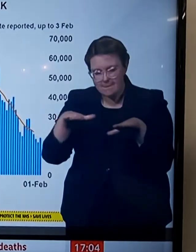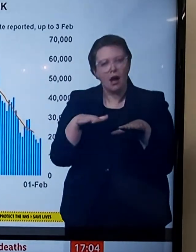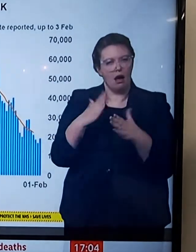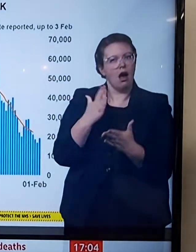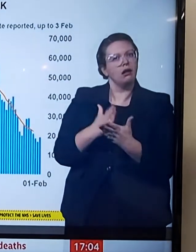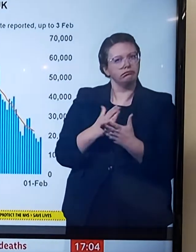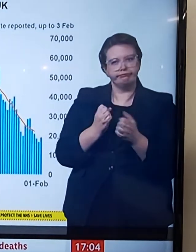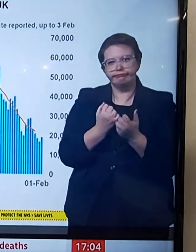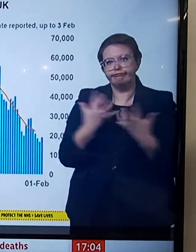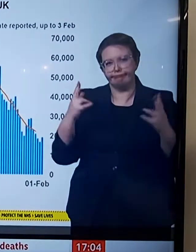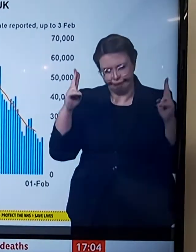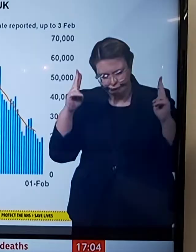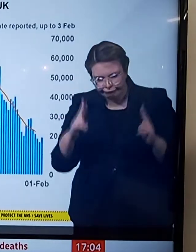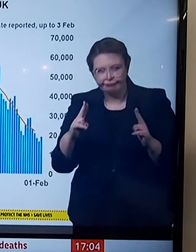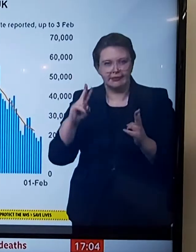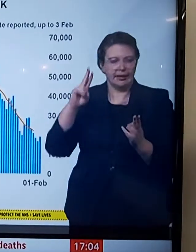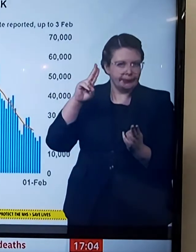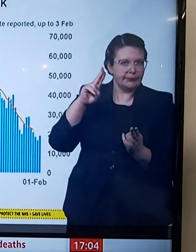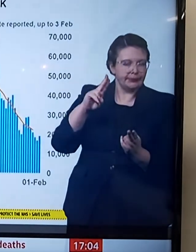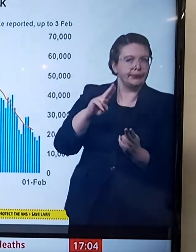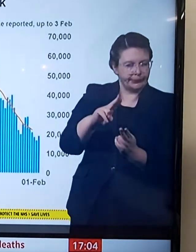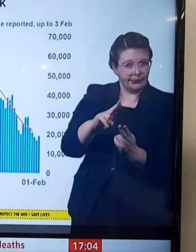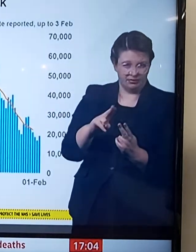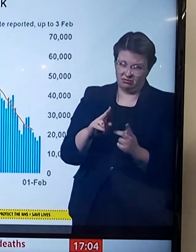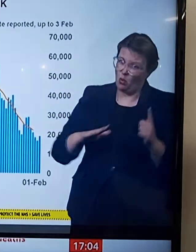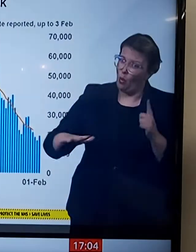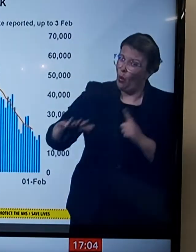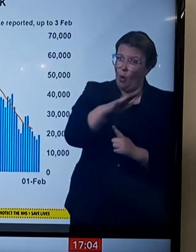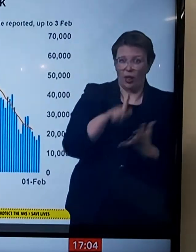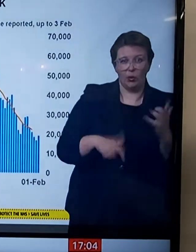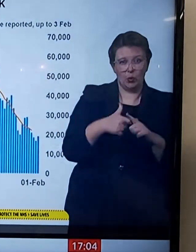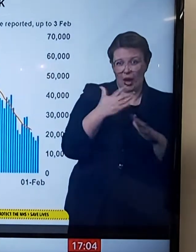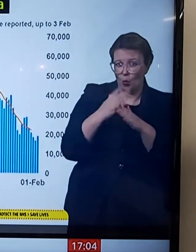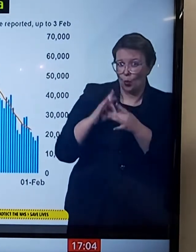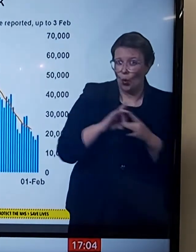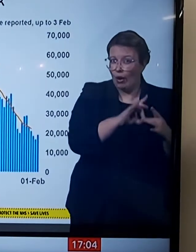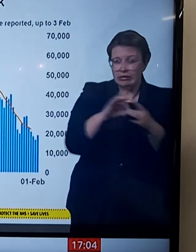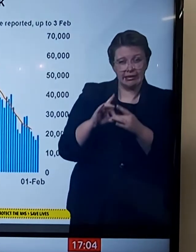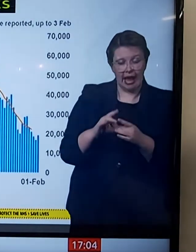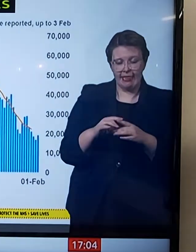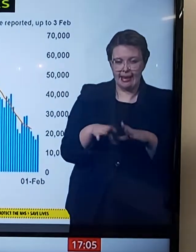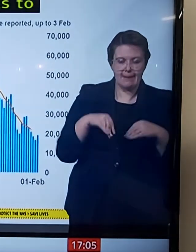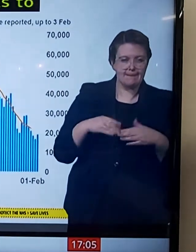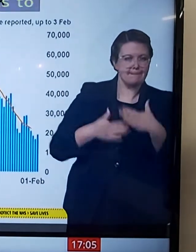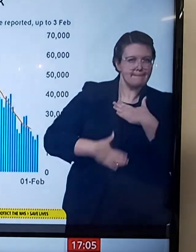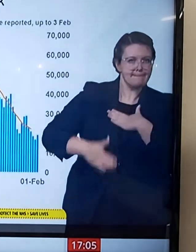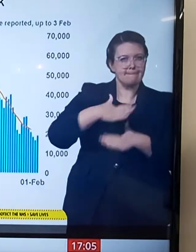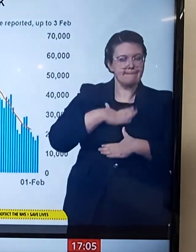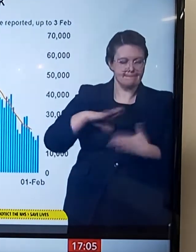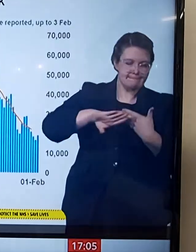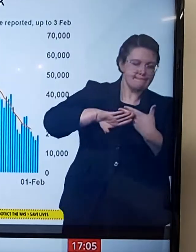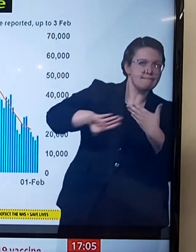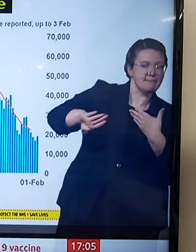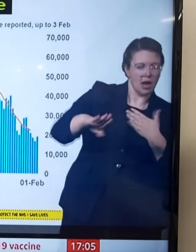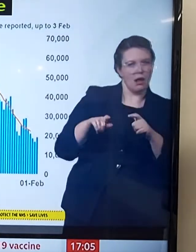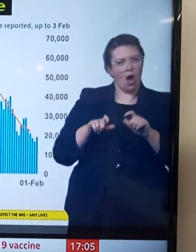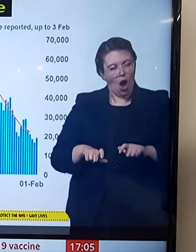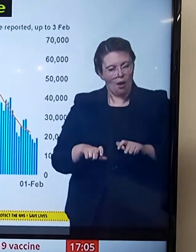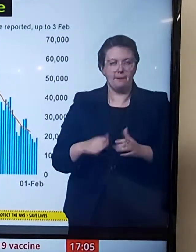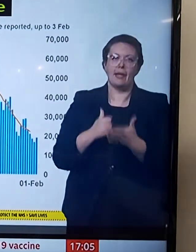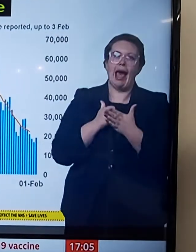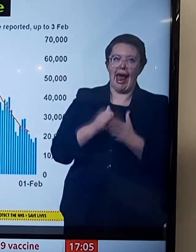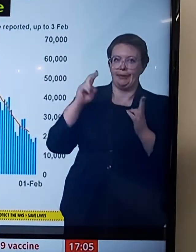decline thanks to the work of everyone across the entire country in avoiding unnecessary contact and staying at